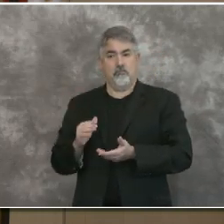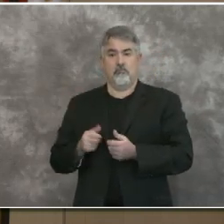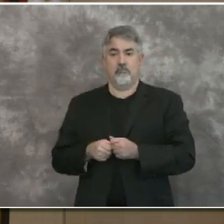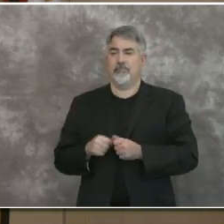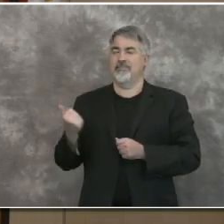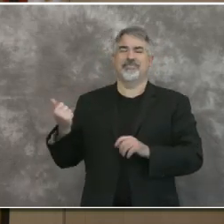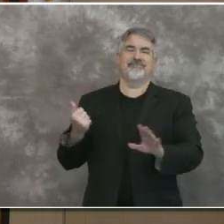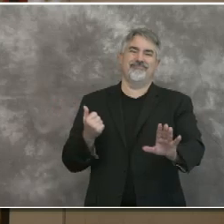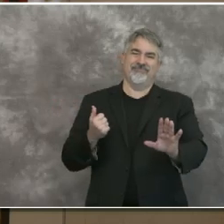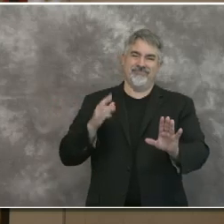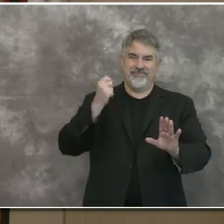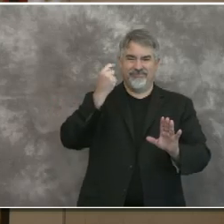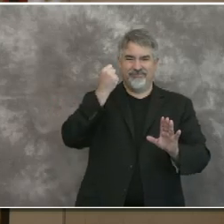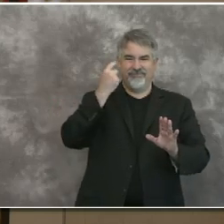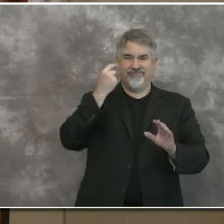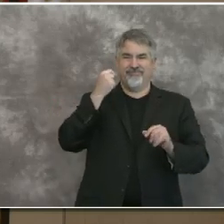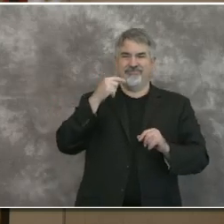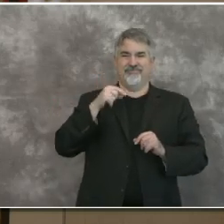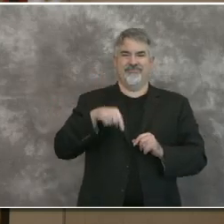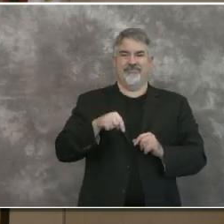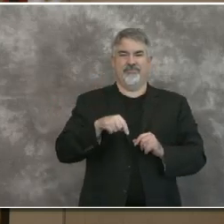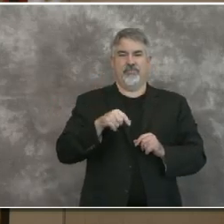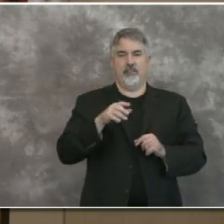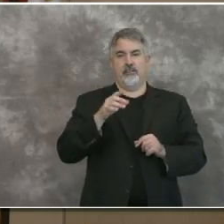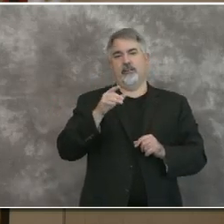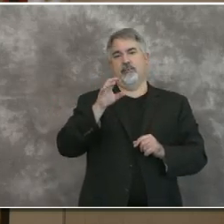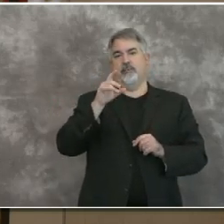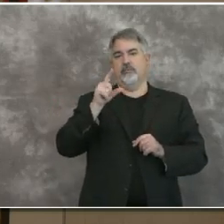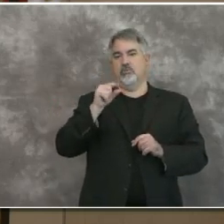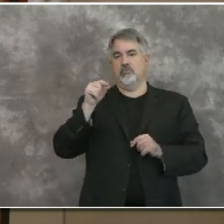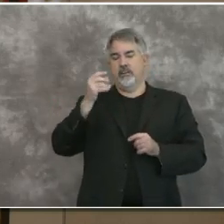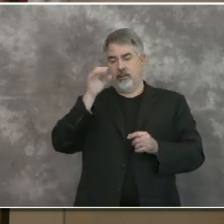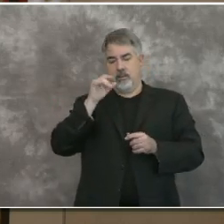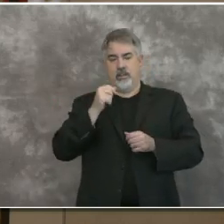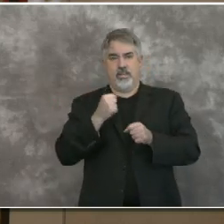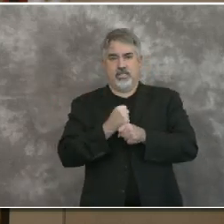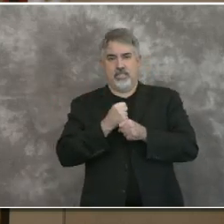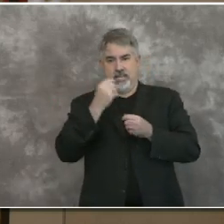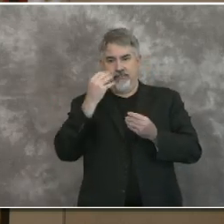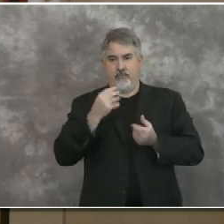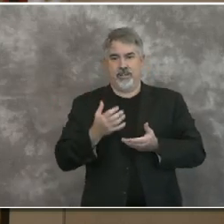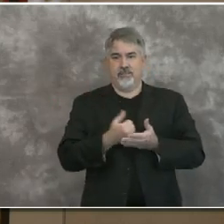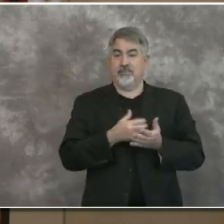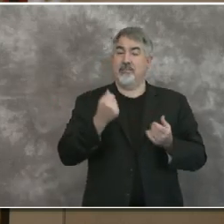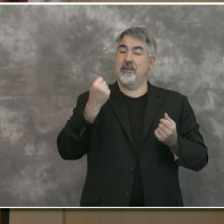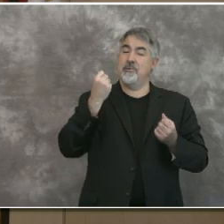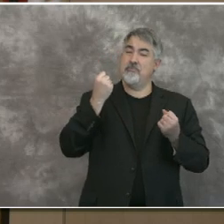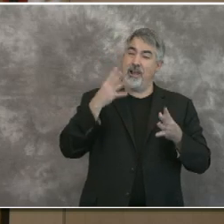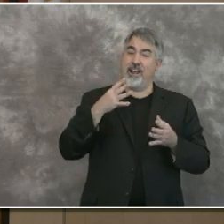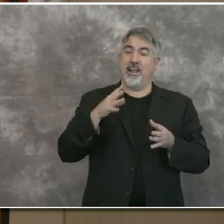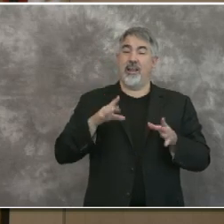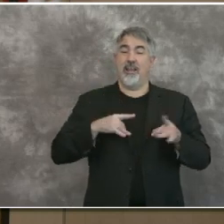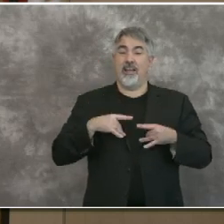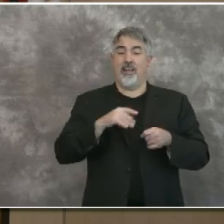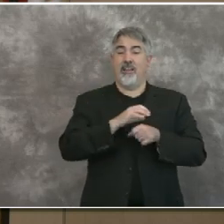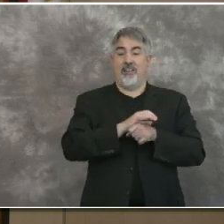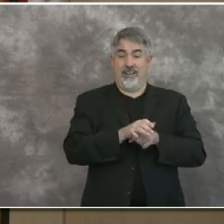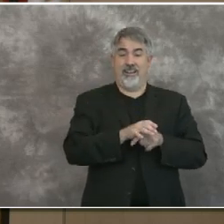this fiscal year 1920, many of the cases that are suspect